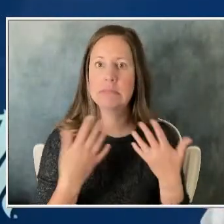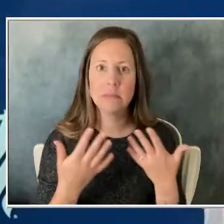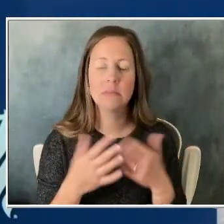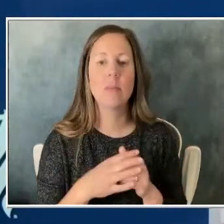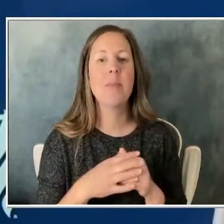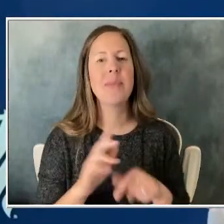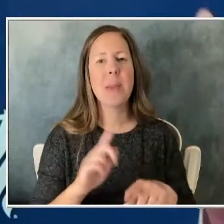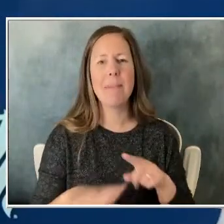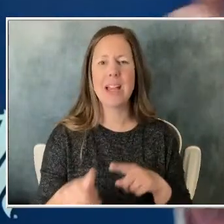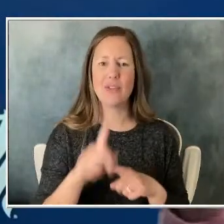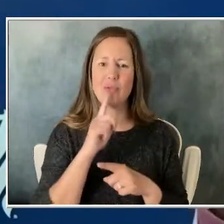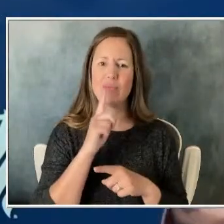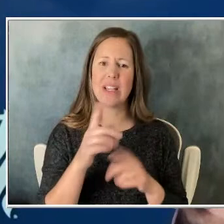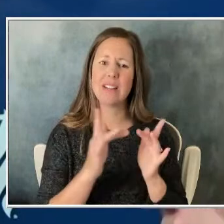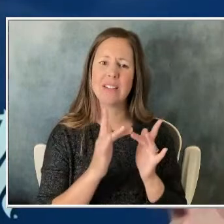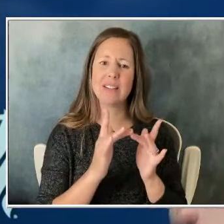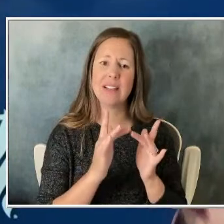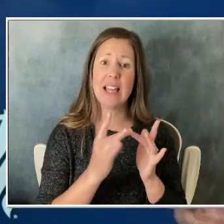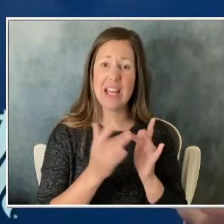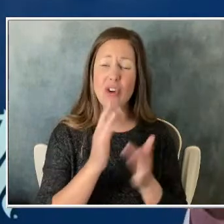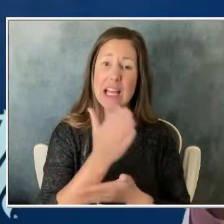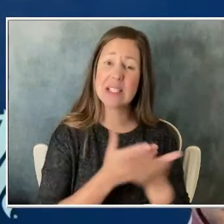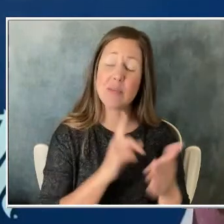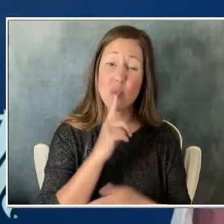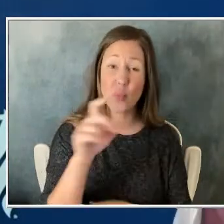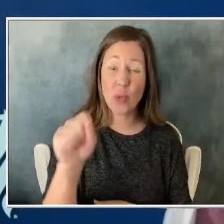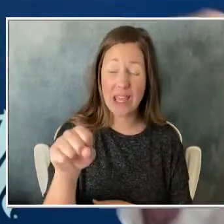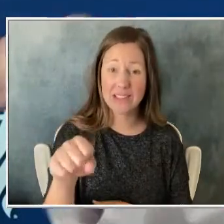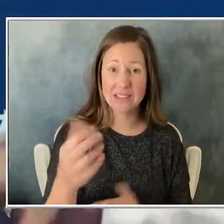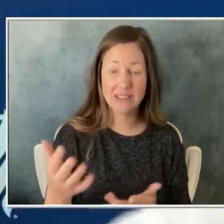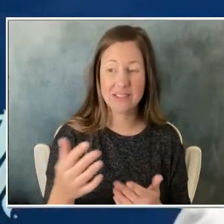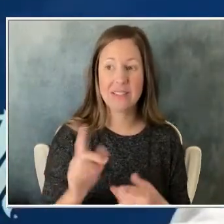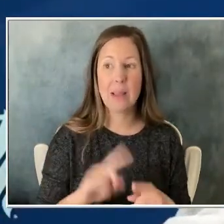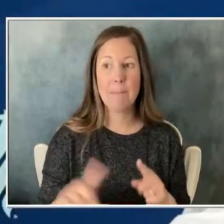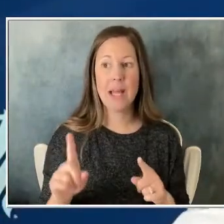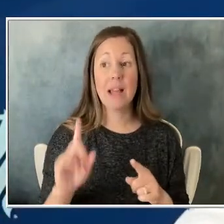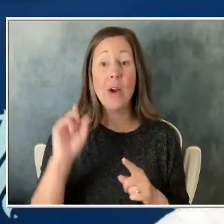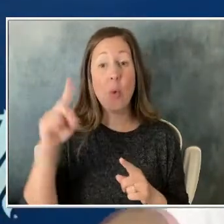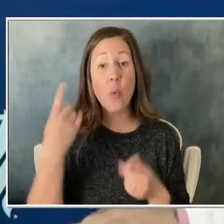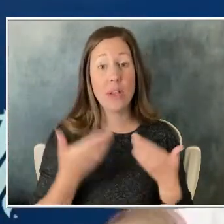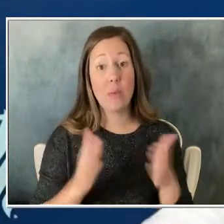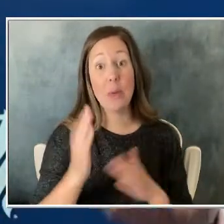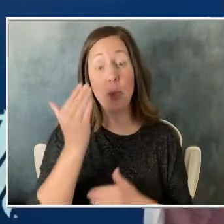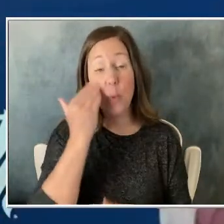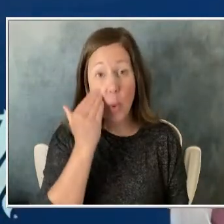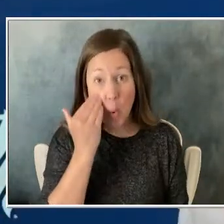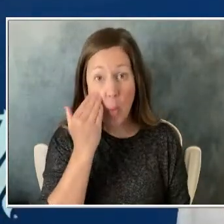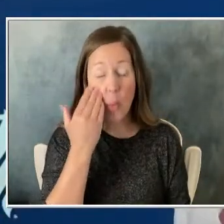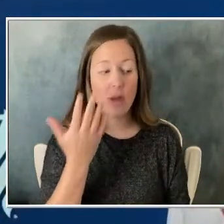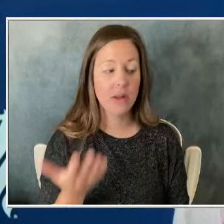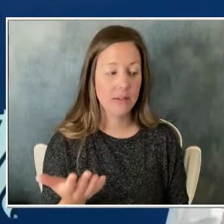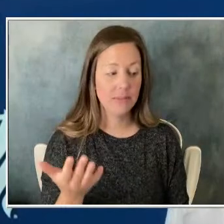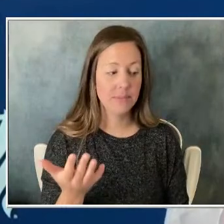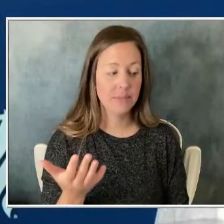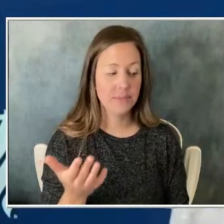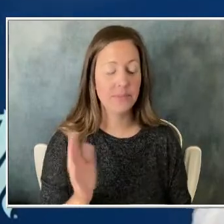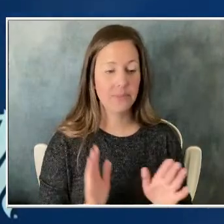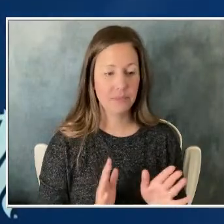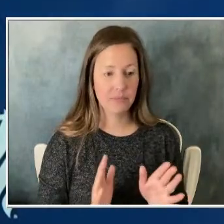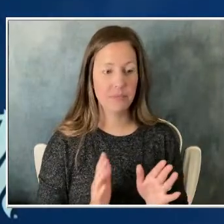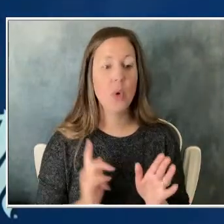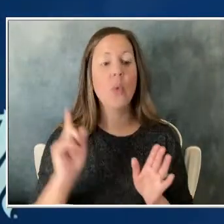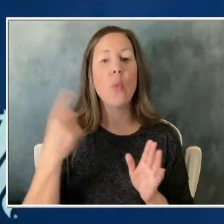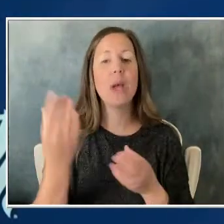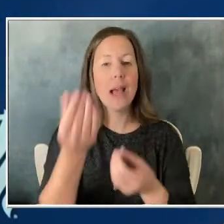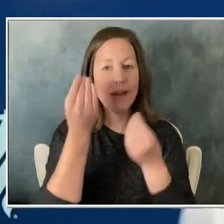give you, you know, some of it is true, there's no doubt about it, but the only way to know, the only information you